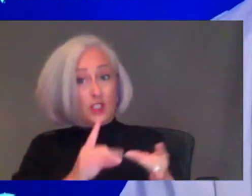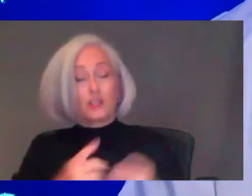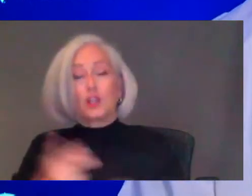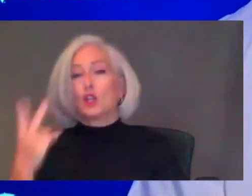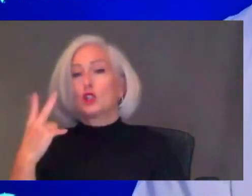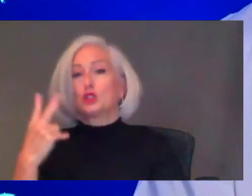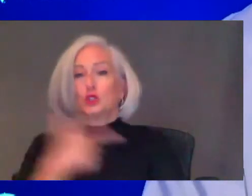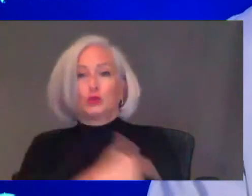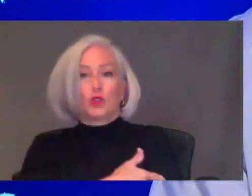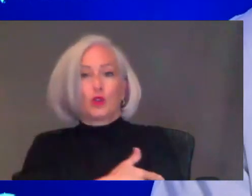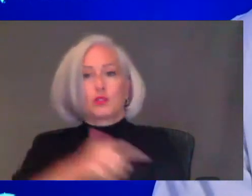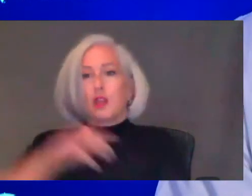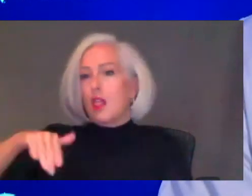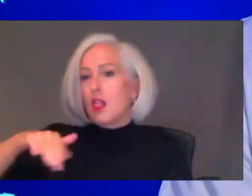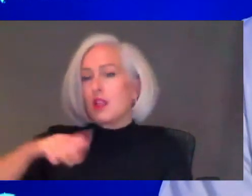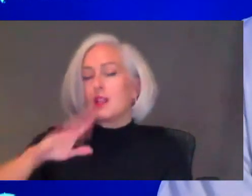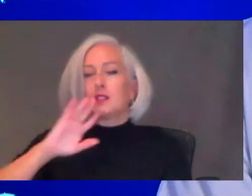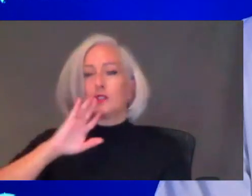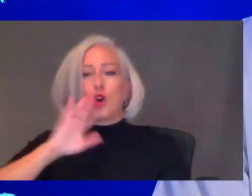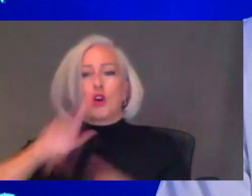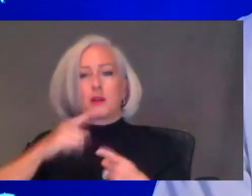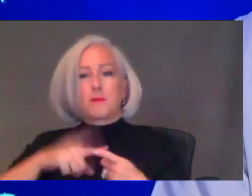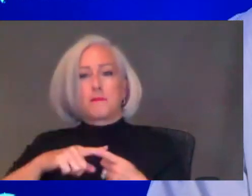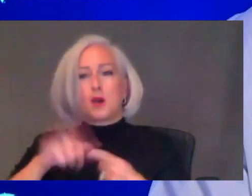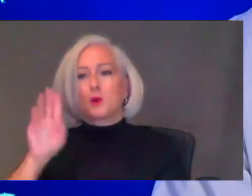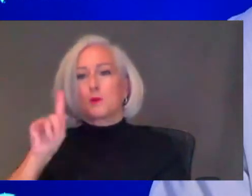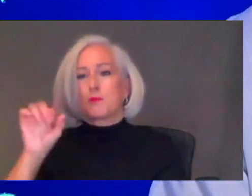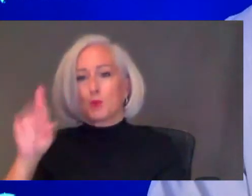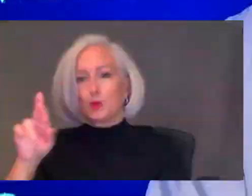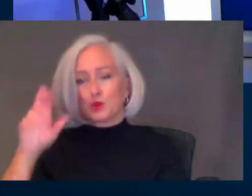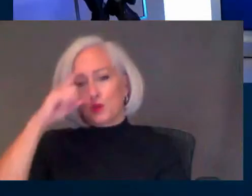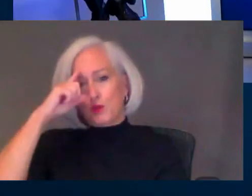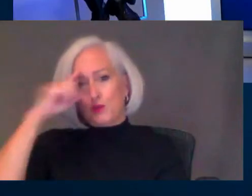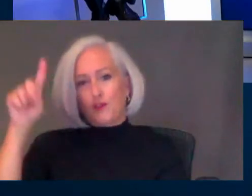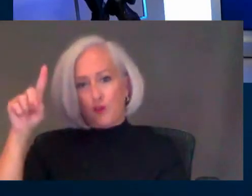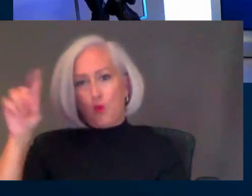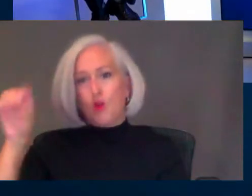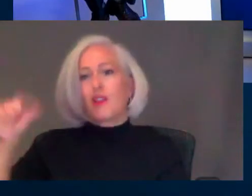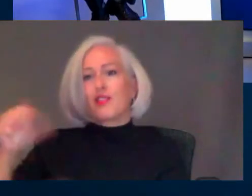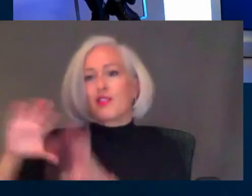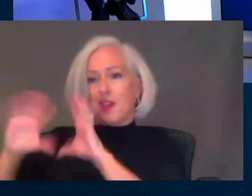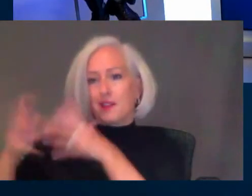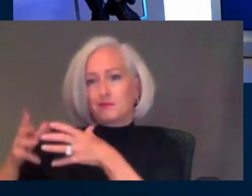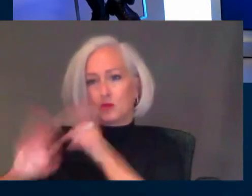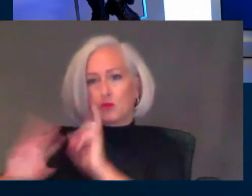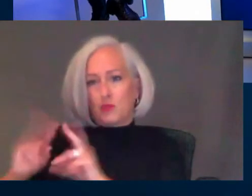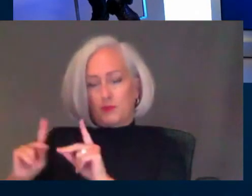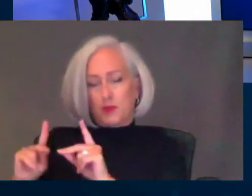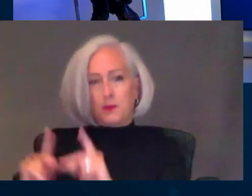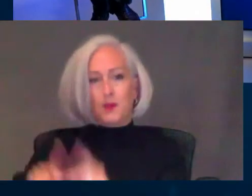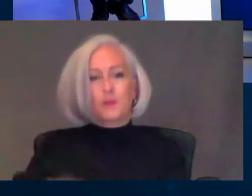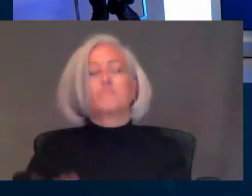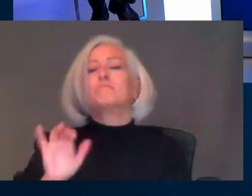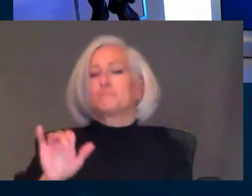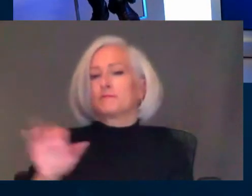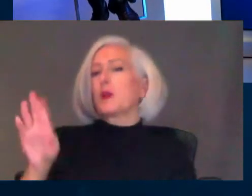a home run for the transplant patients, the immunocompromised patients. Some recent data that came out and looking